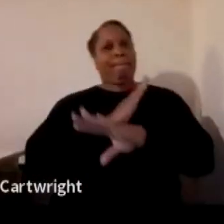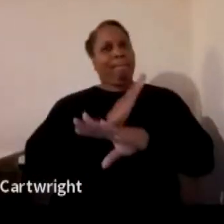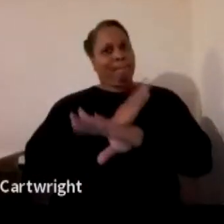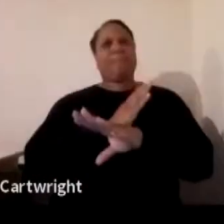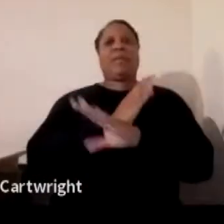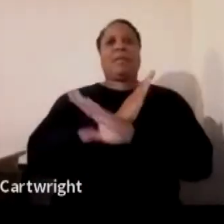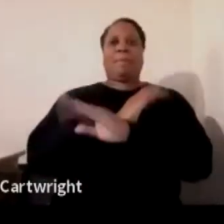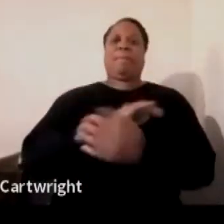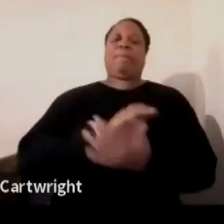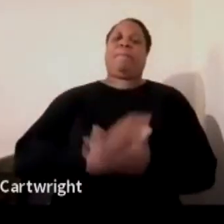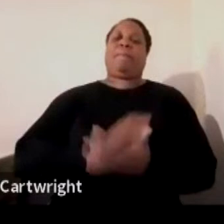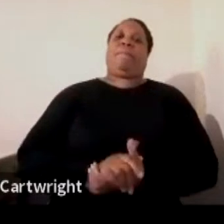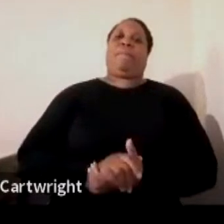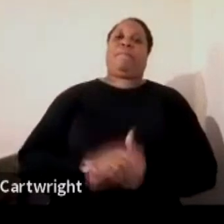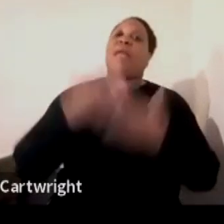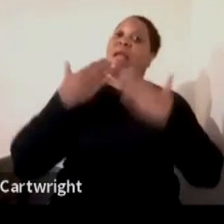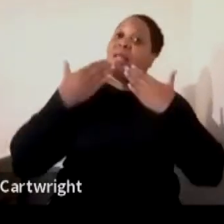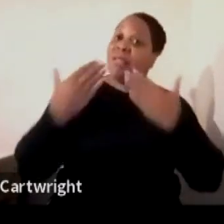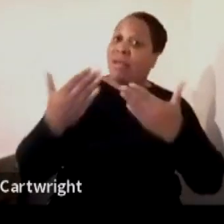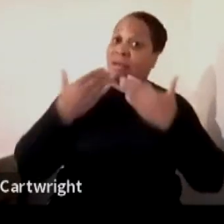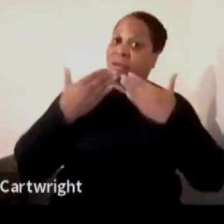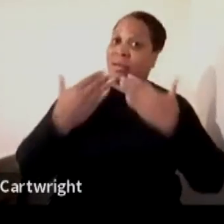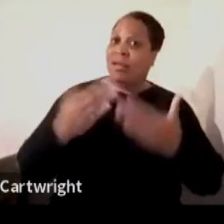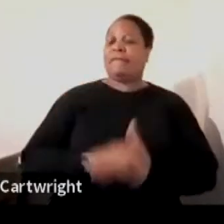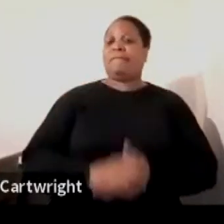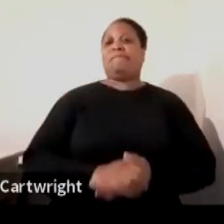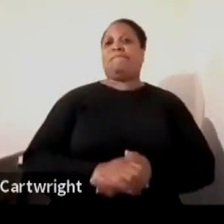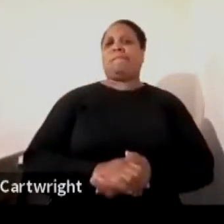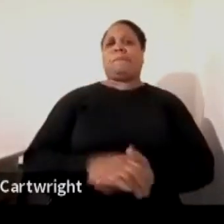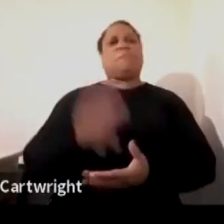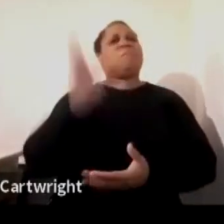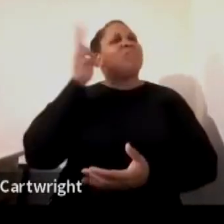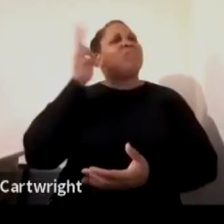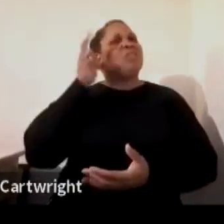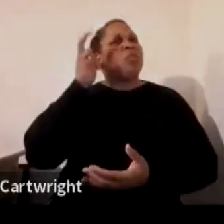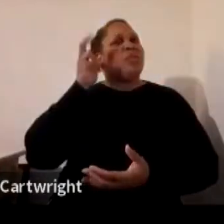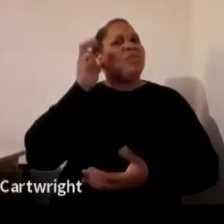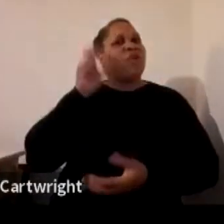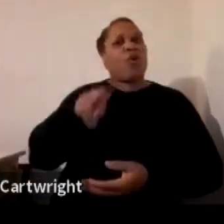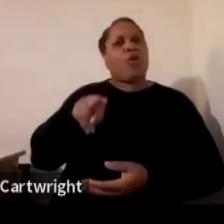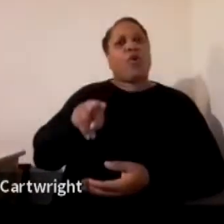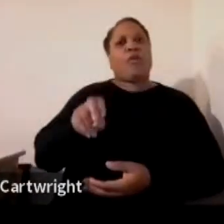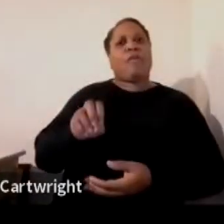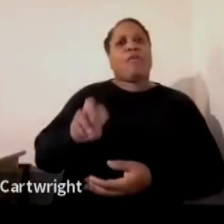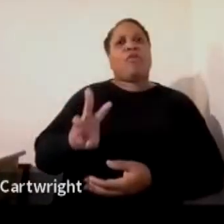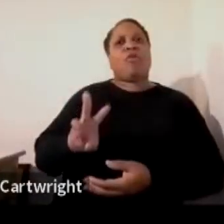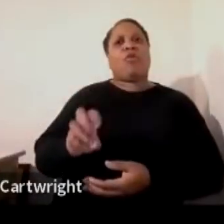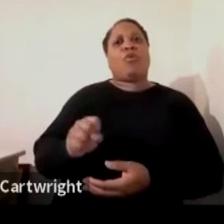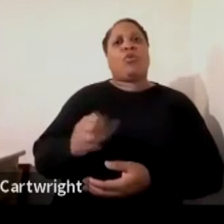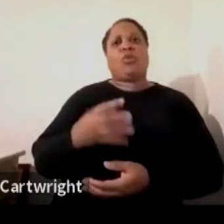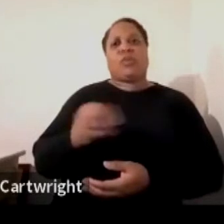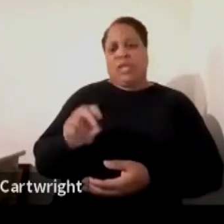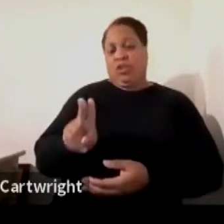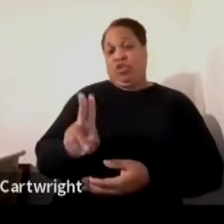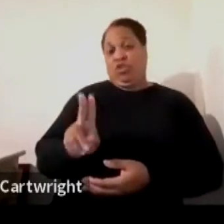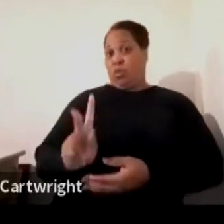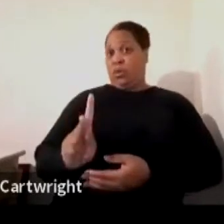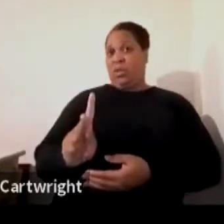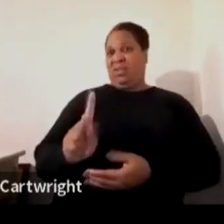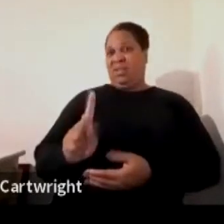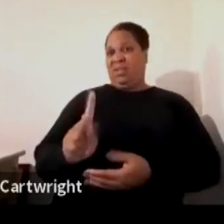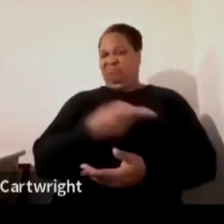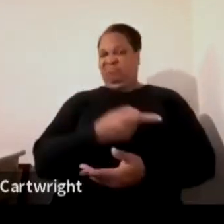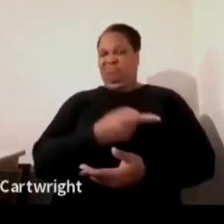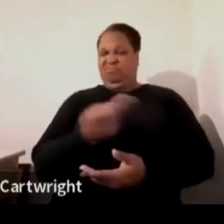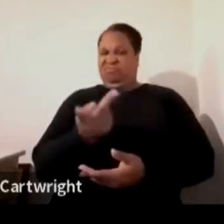you. Thank you very much. So we've heard in the news lately that the US and UK are requiring, and other places